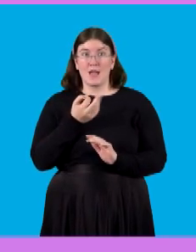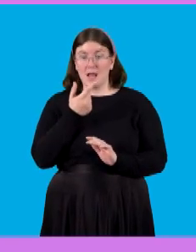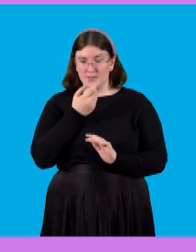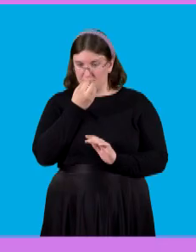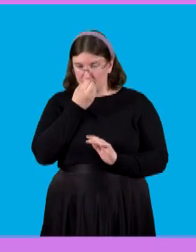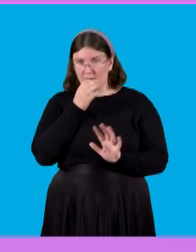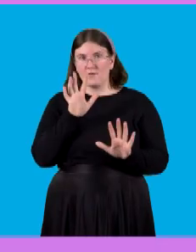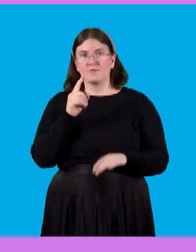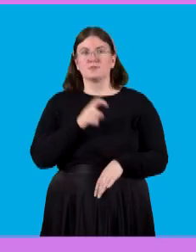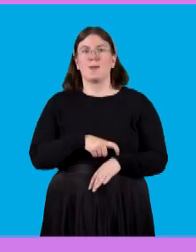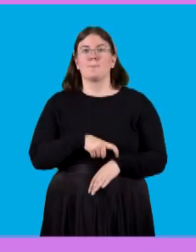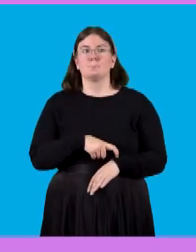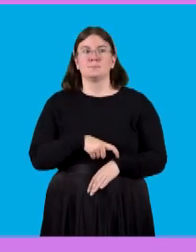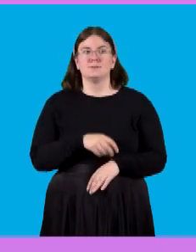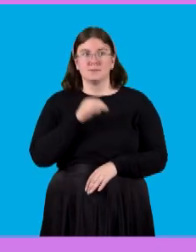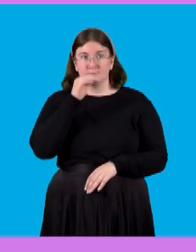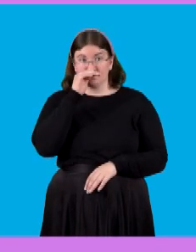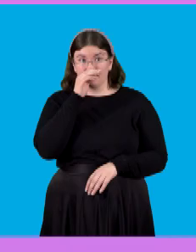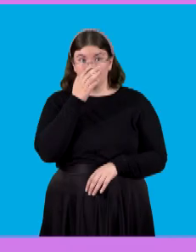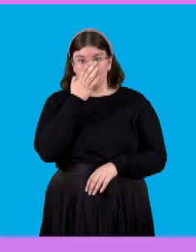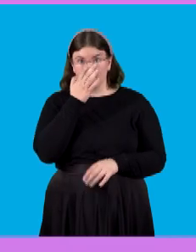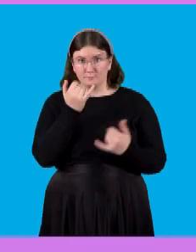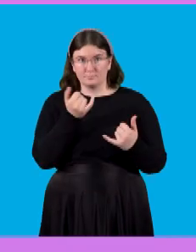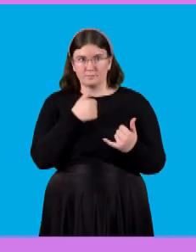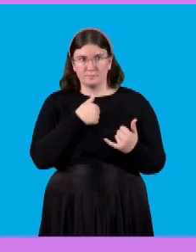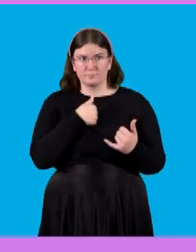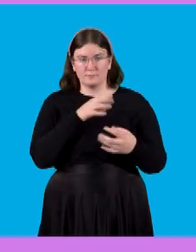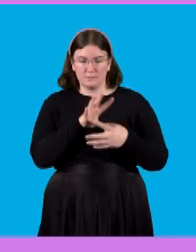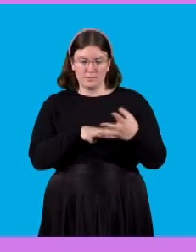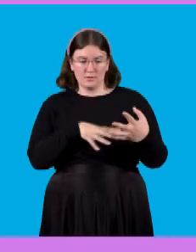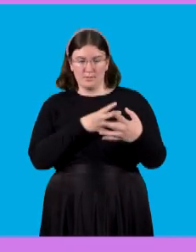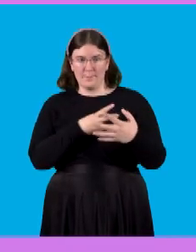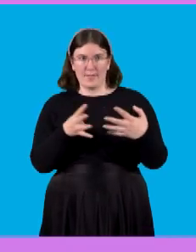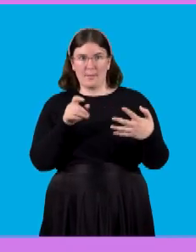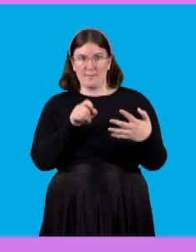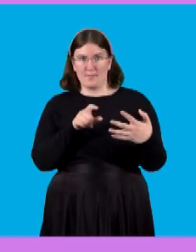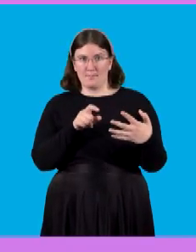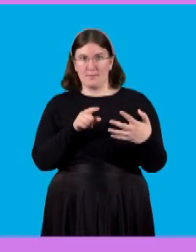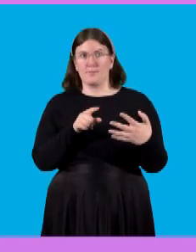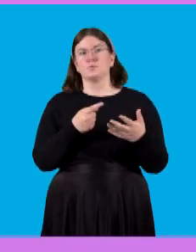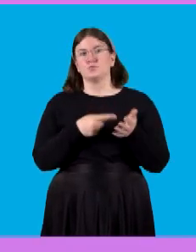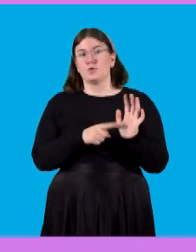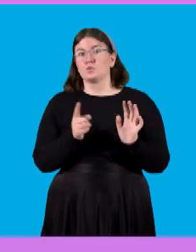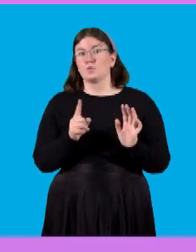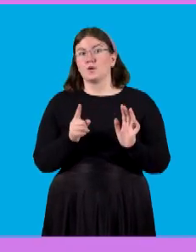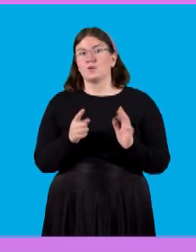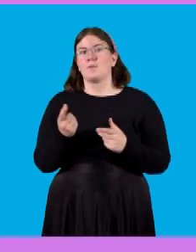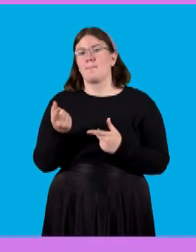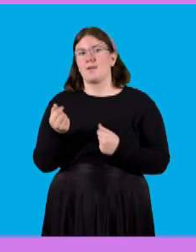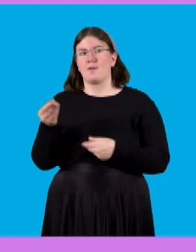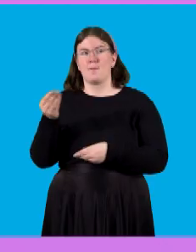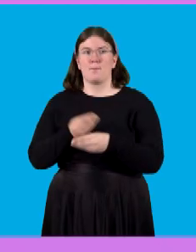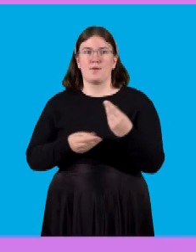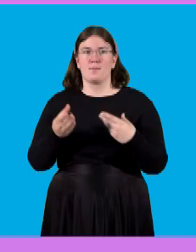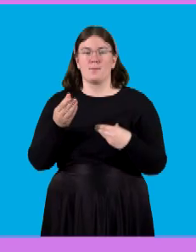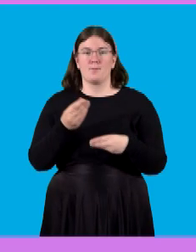hotel. Okay, so now I'm indicated here that the table below shows the exchange rate between the currencies, right, and